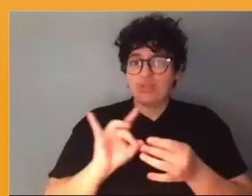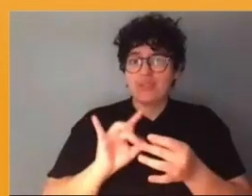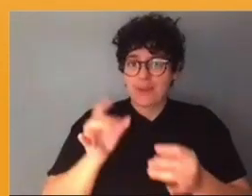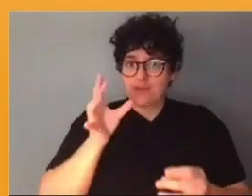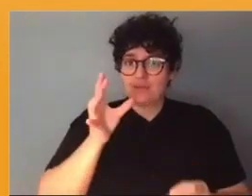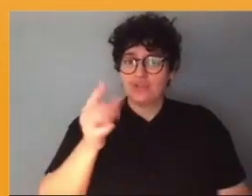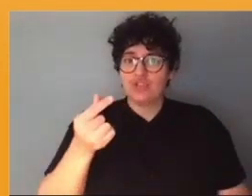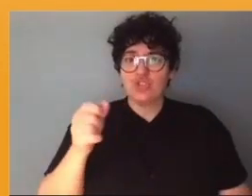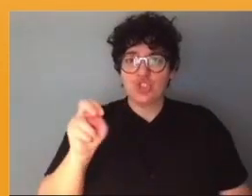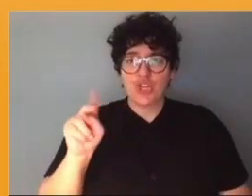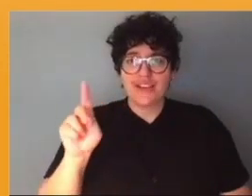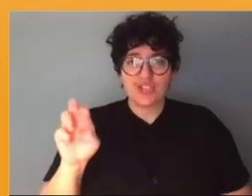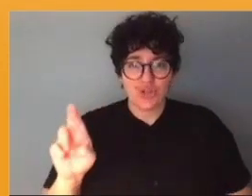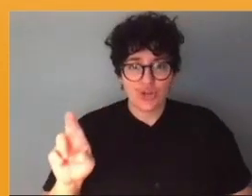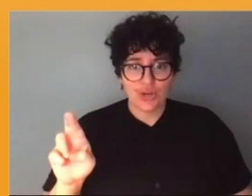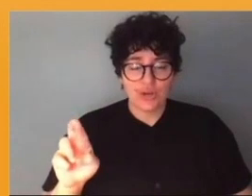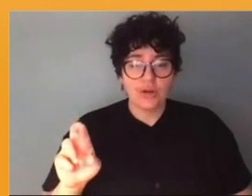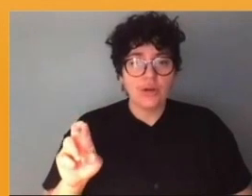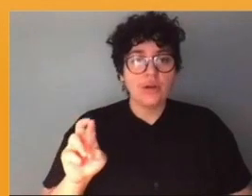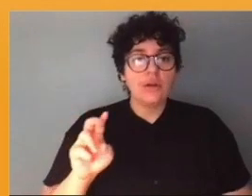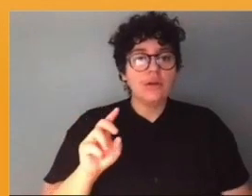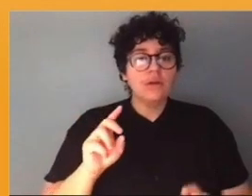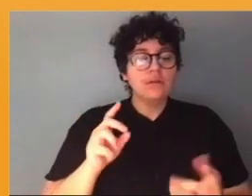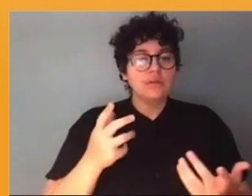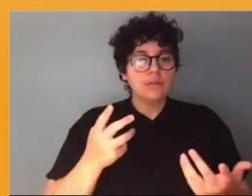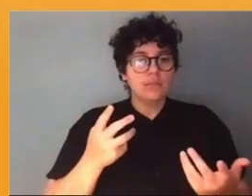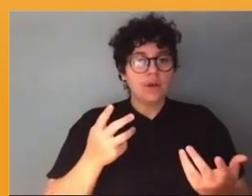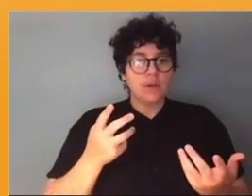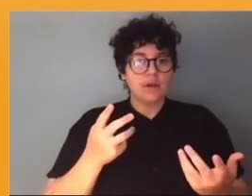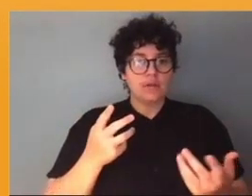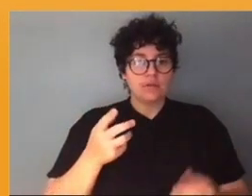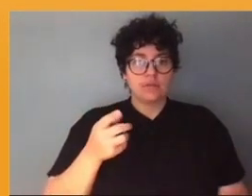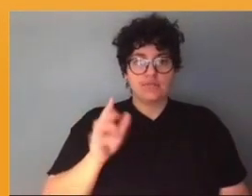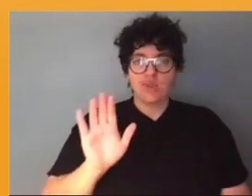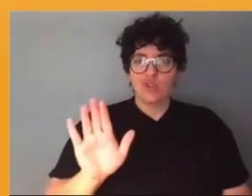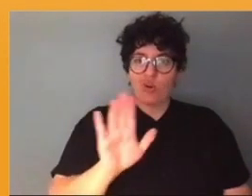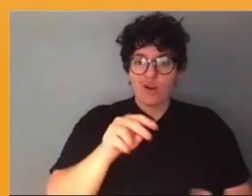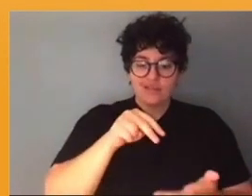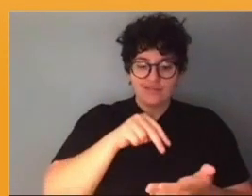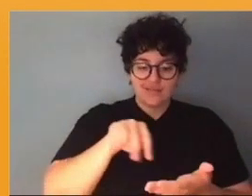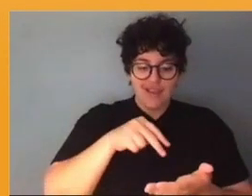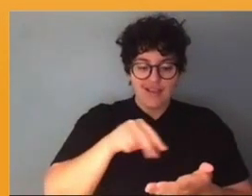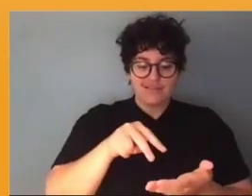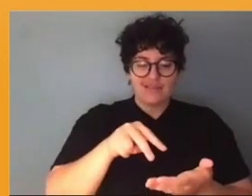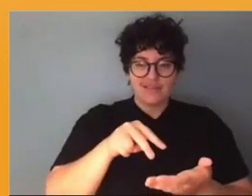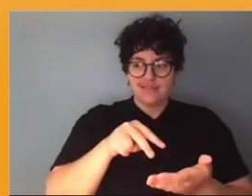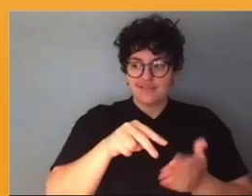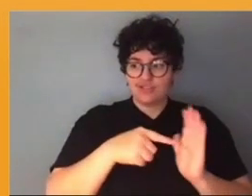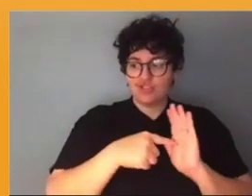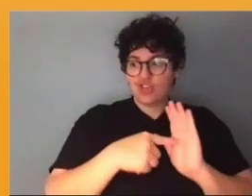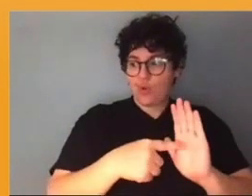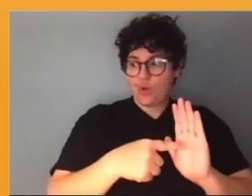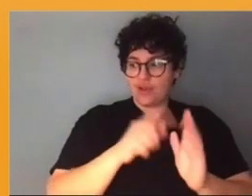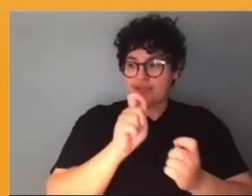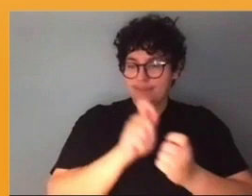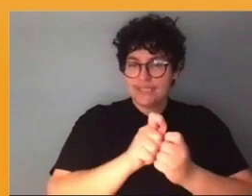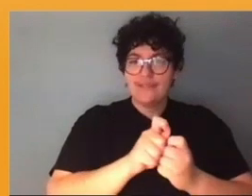you are giving life to a specific character, perhaps. Do you want to expand on those ideas?